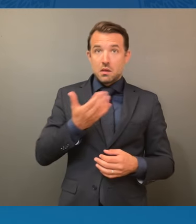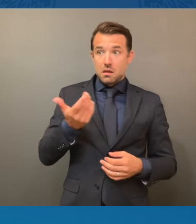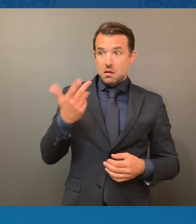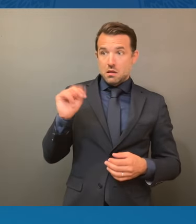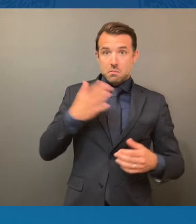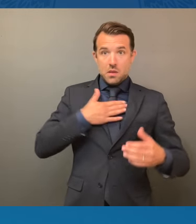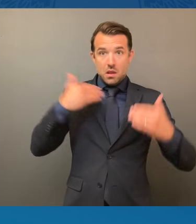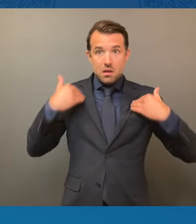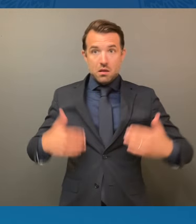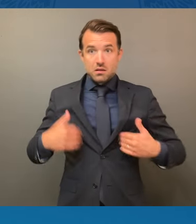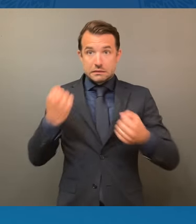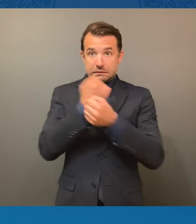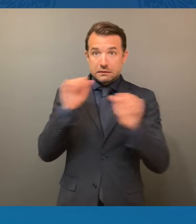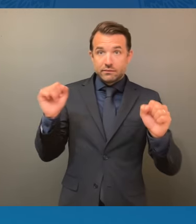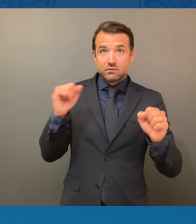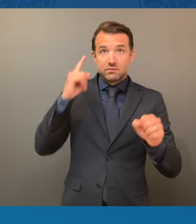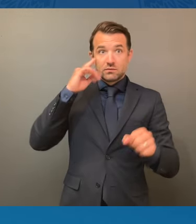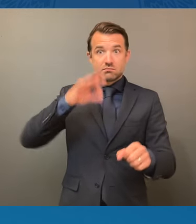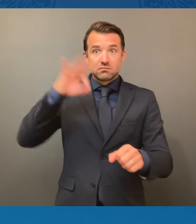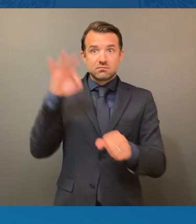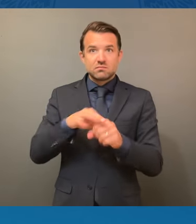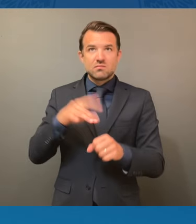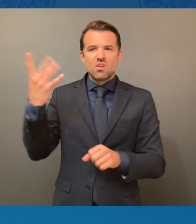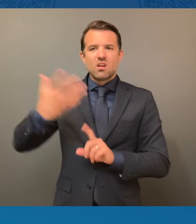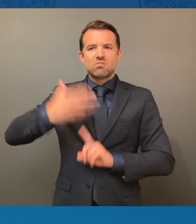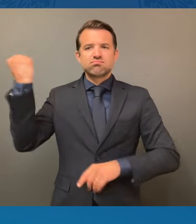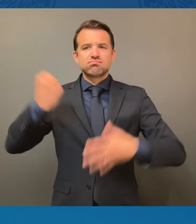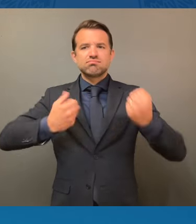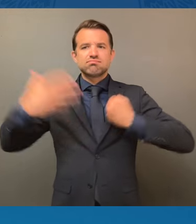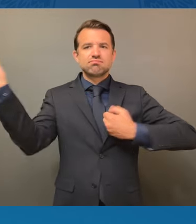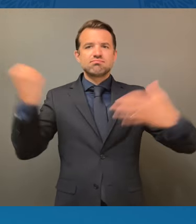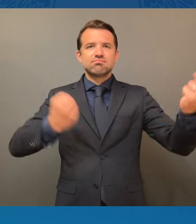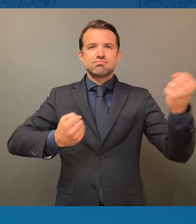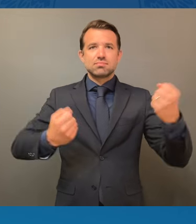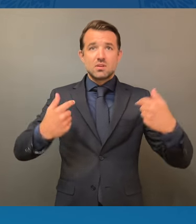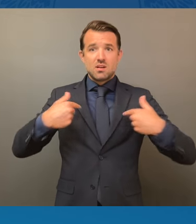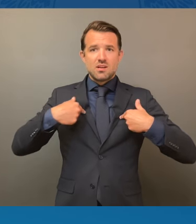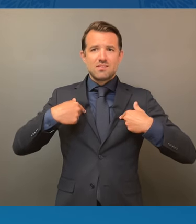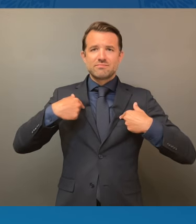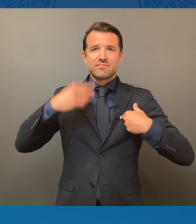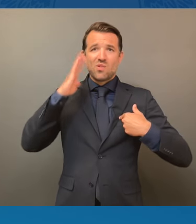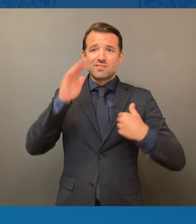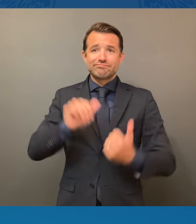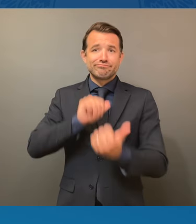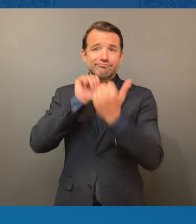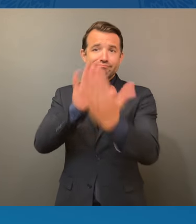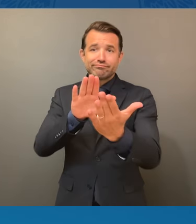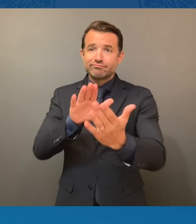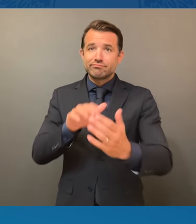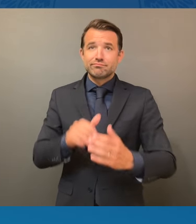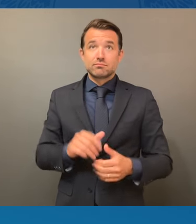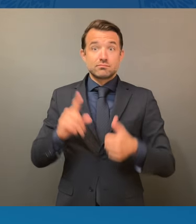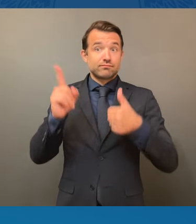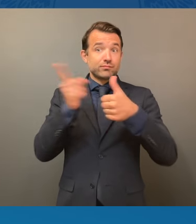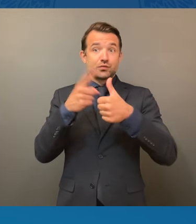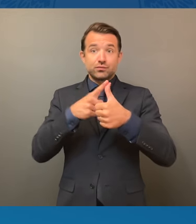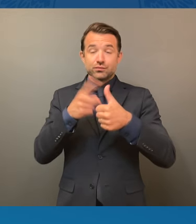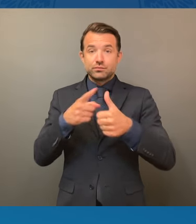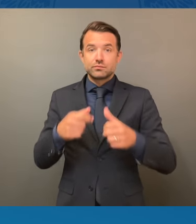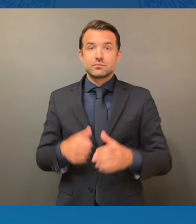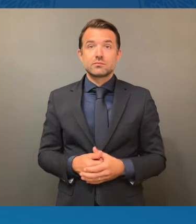vote. So I will address them in turn. First, the freedom from gun